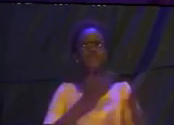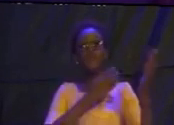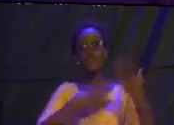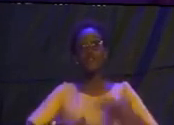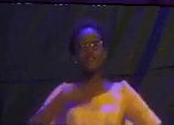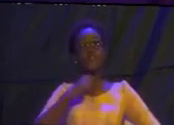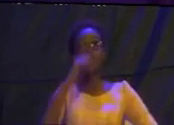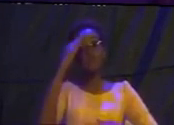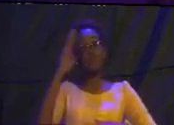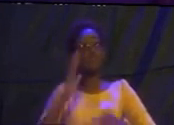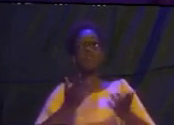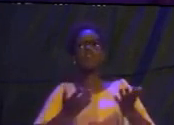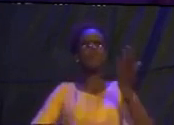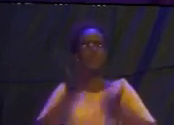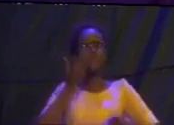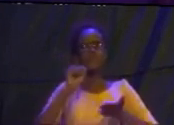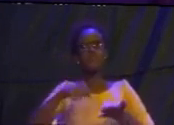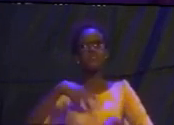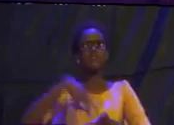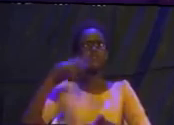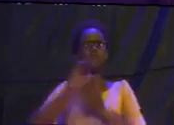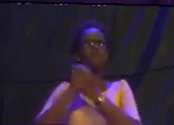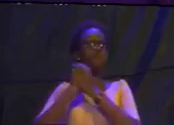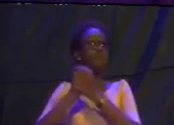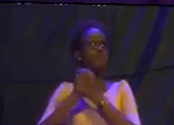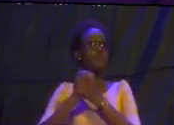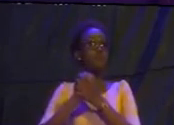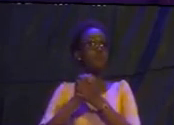may recognize your presence.